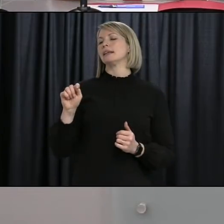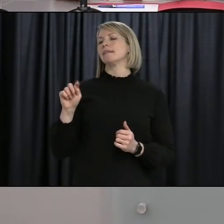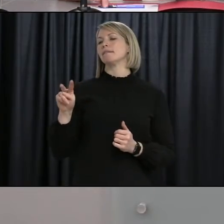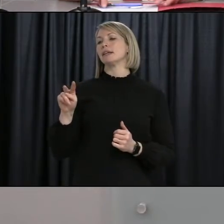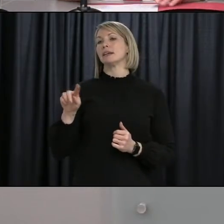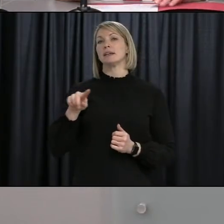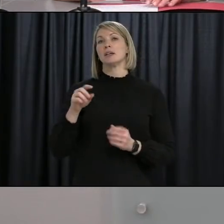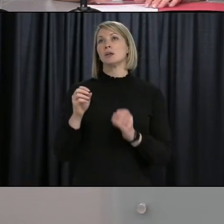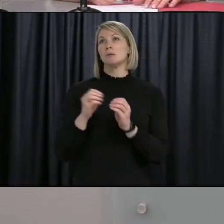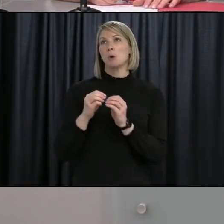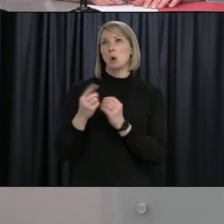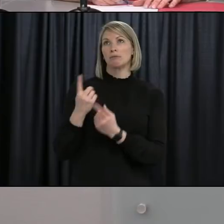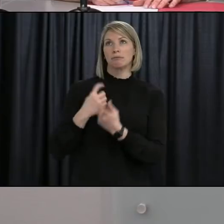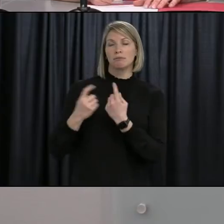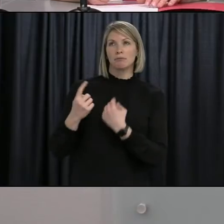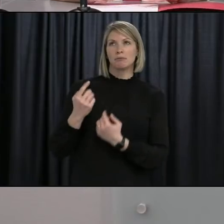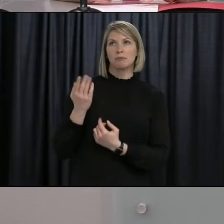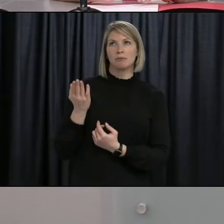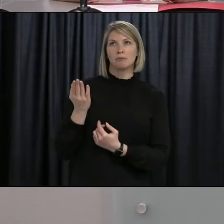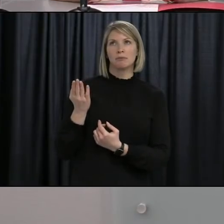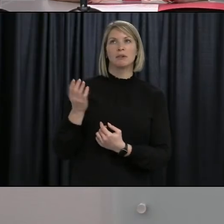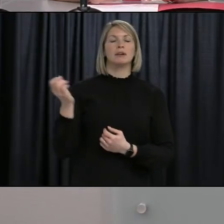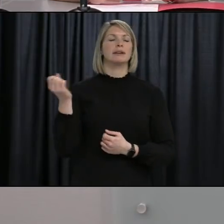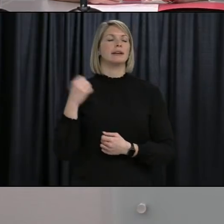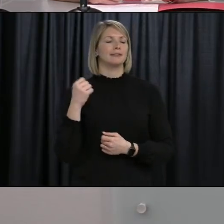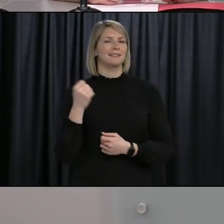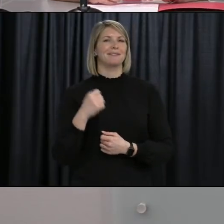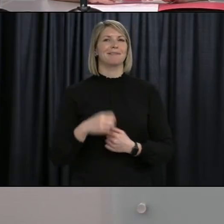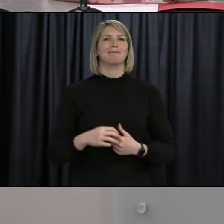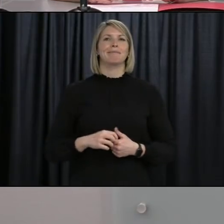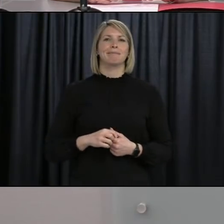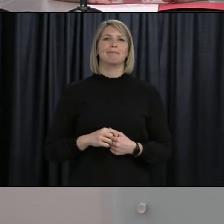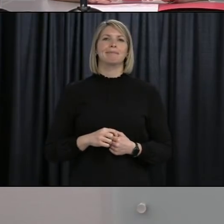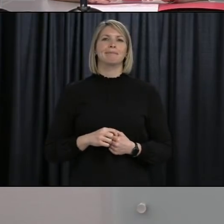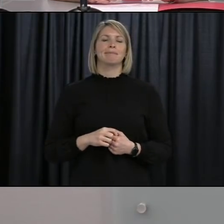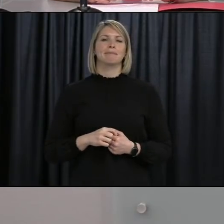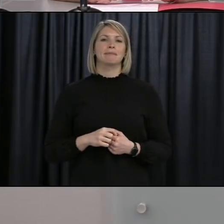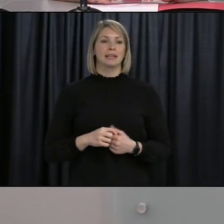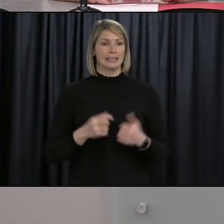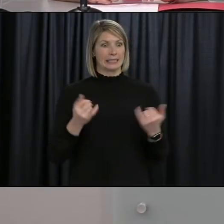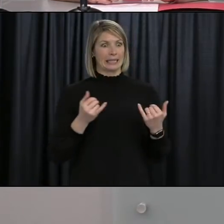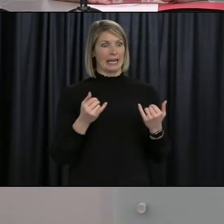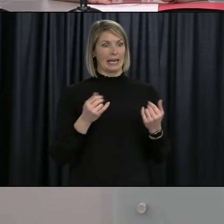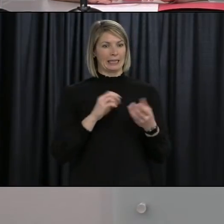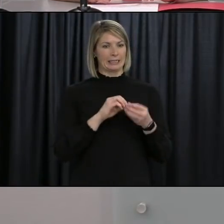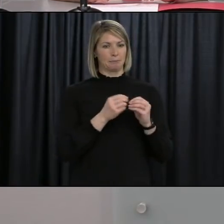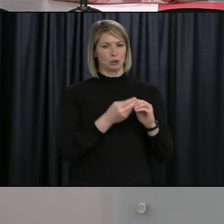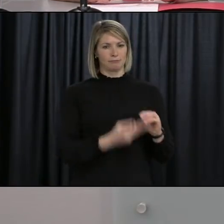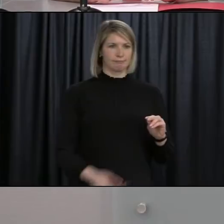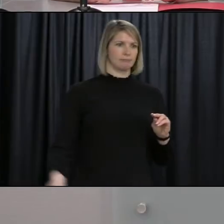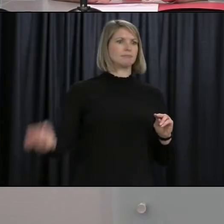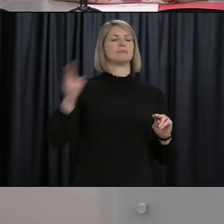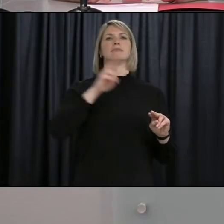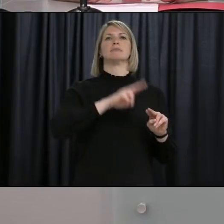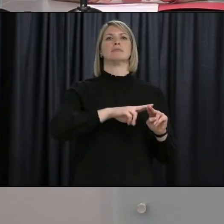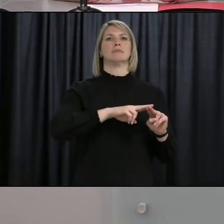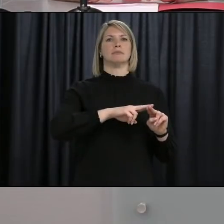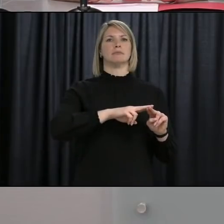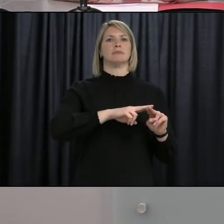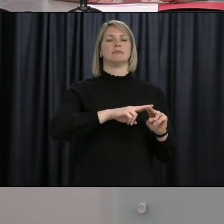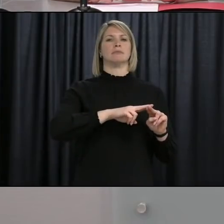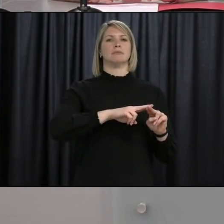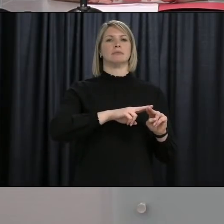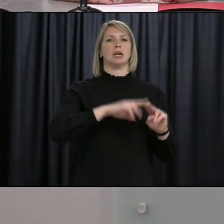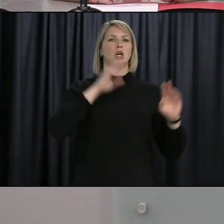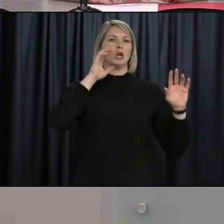final question? I do. Given the spiking cases today and the fact that Premier Ferry